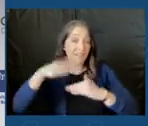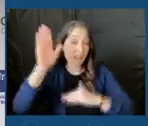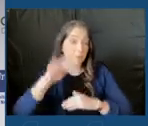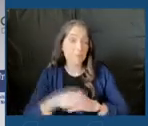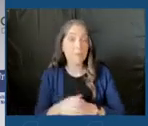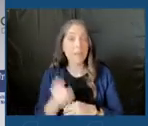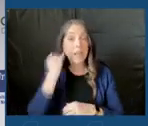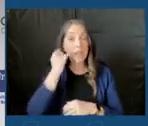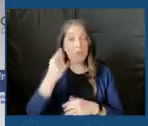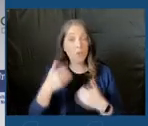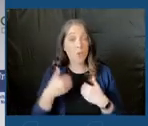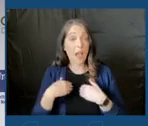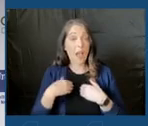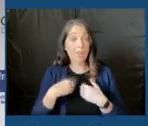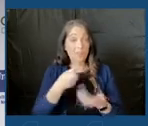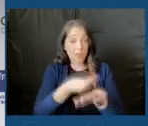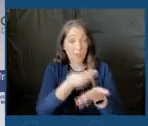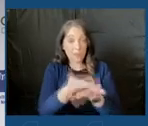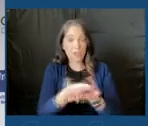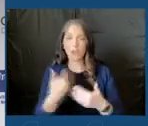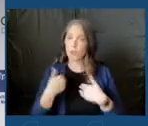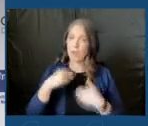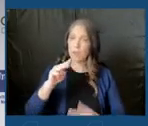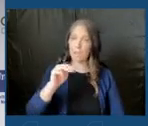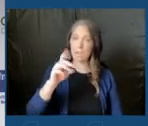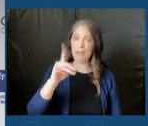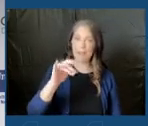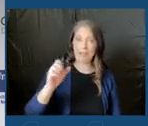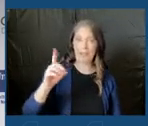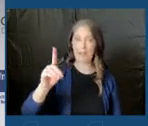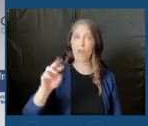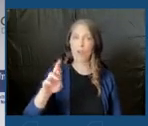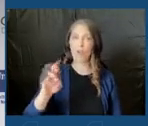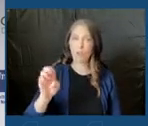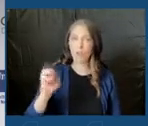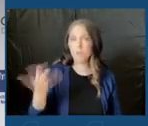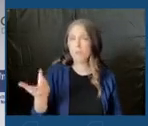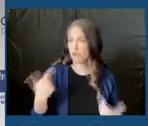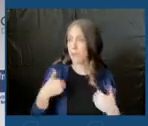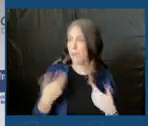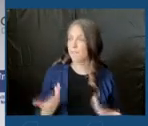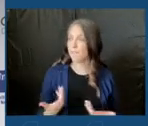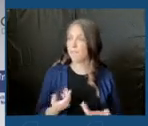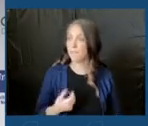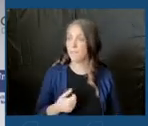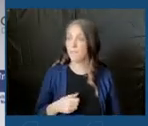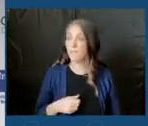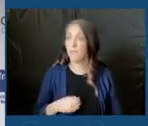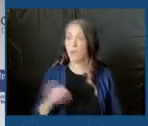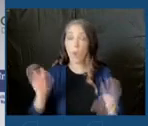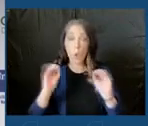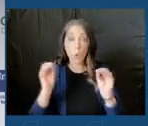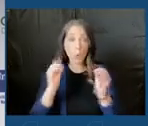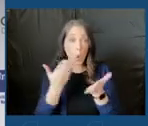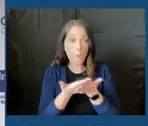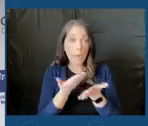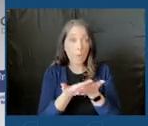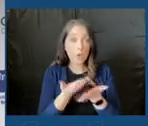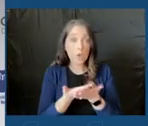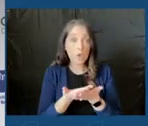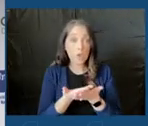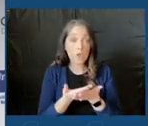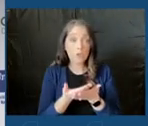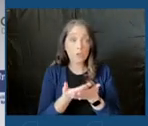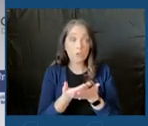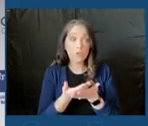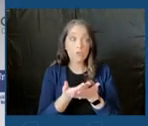you have Medicare, you're all set, right? We're proud of that. You're undocumented, you don't have it. No one's taking care of you.